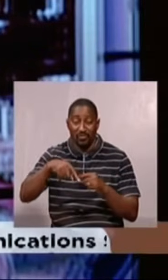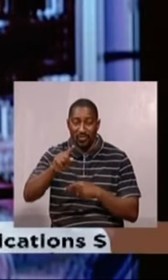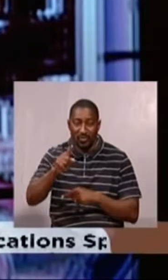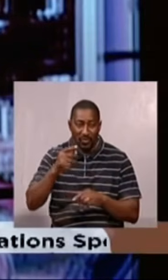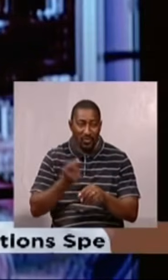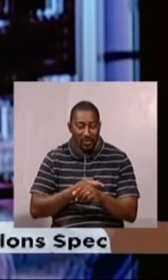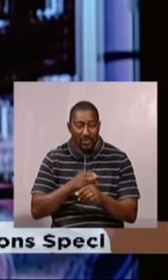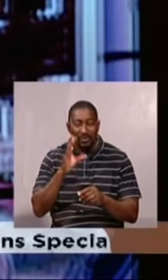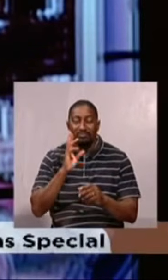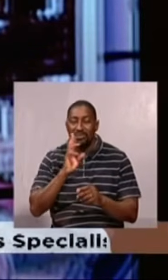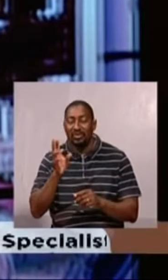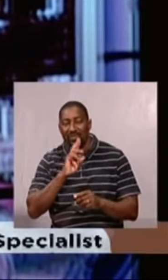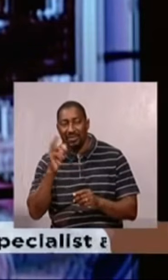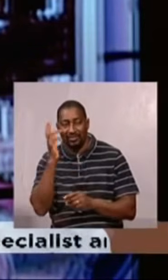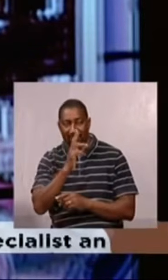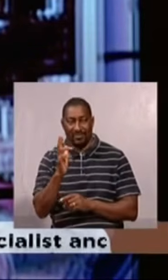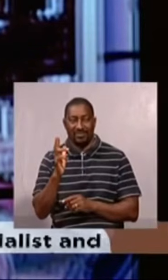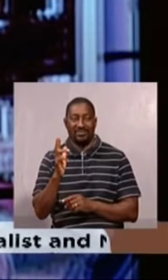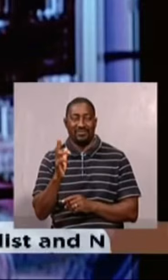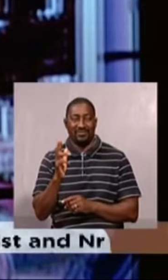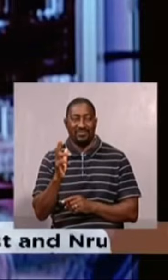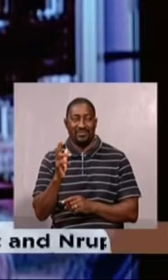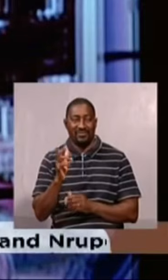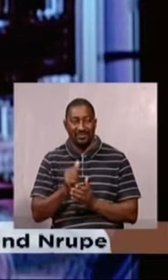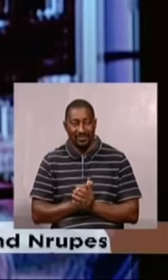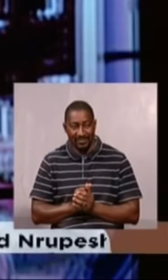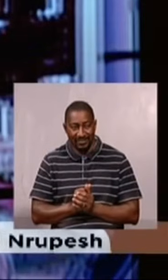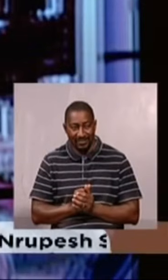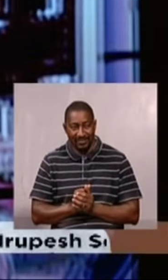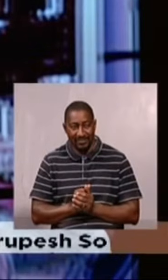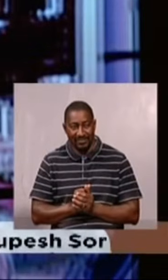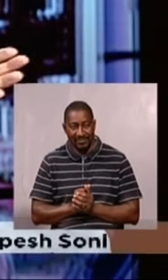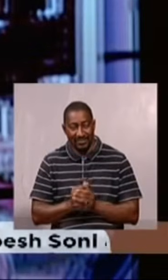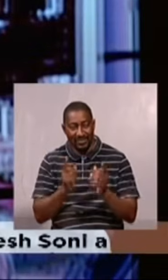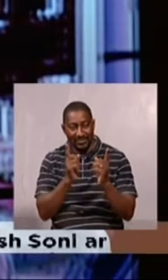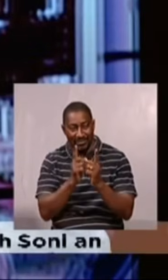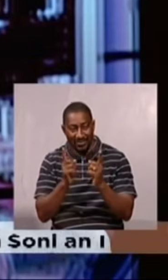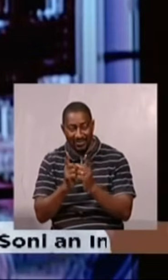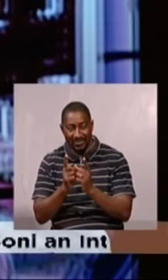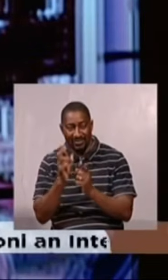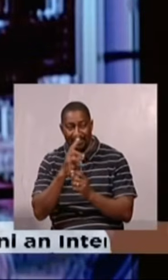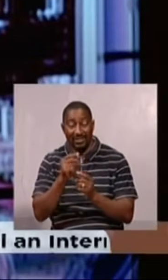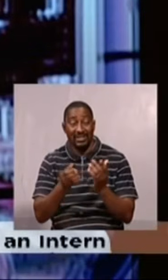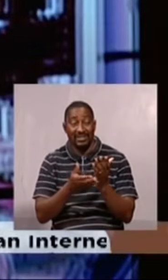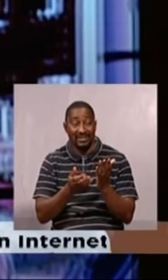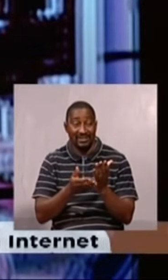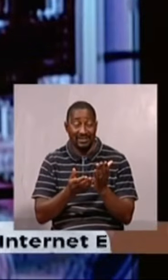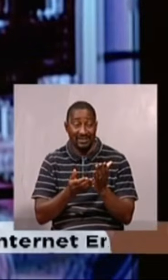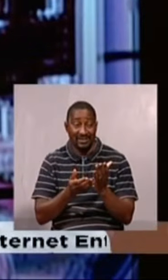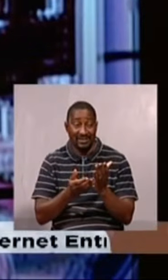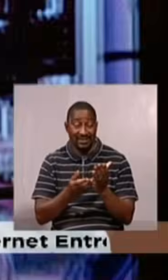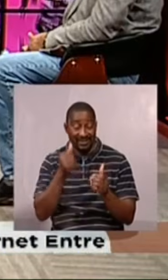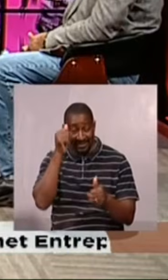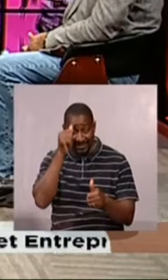and relatively easy way of getting food to hundreds of thousands of people. It's cheaper, but the question should be, what's the impact? Because